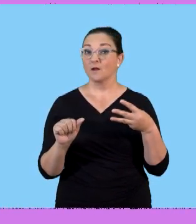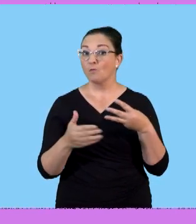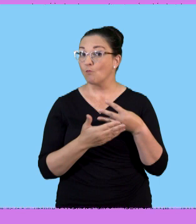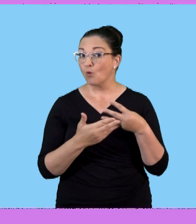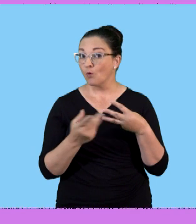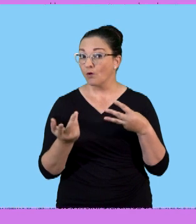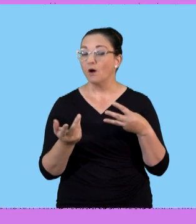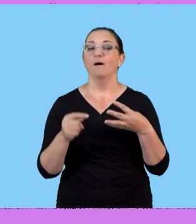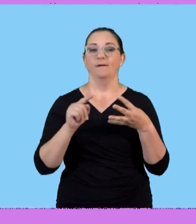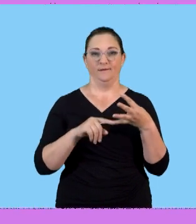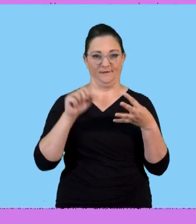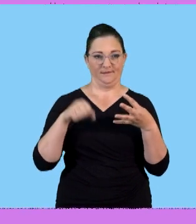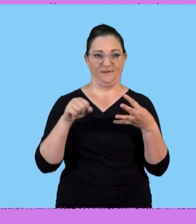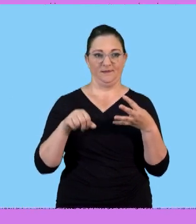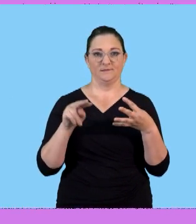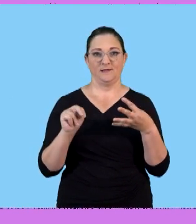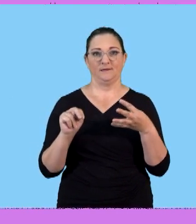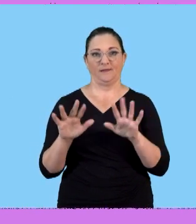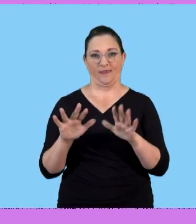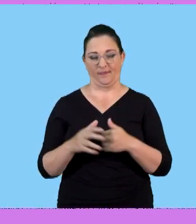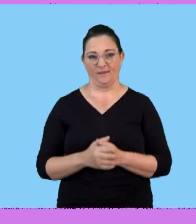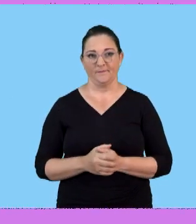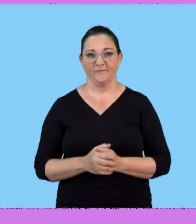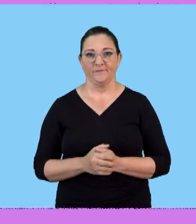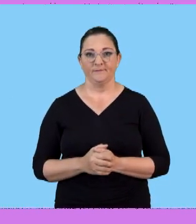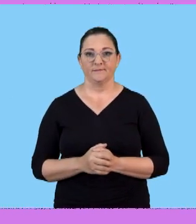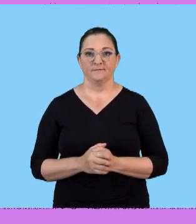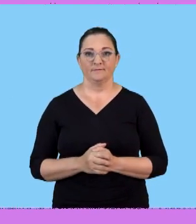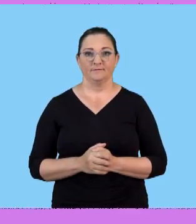Any other national road? Yes, here, N10.